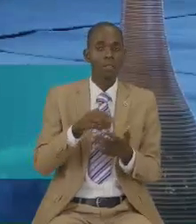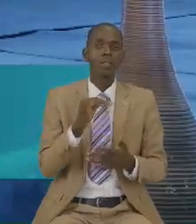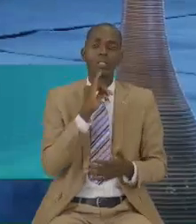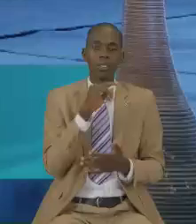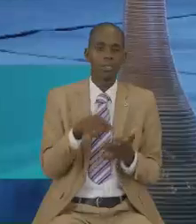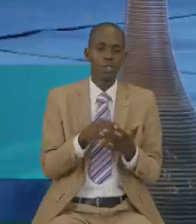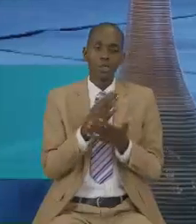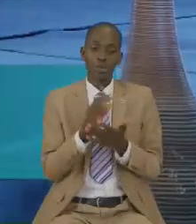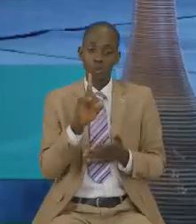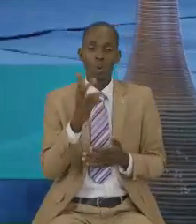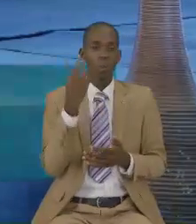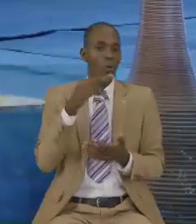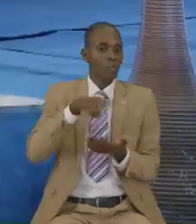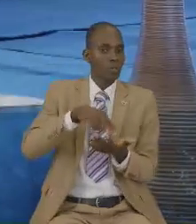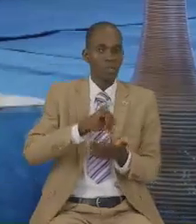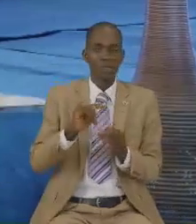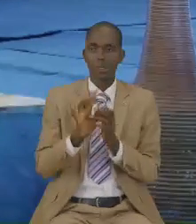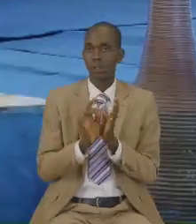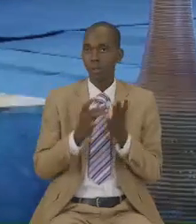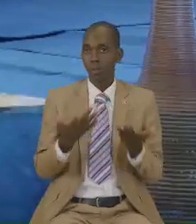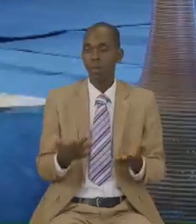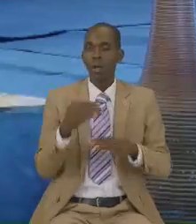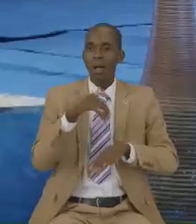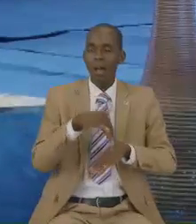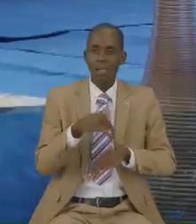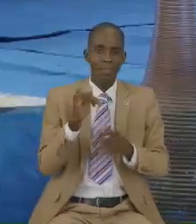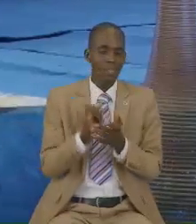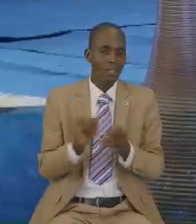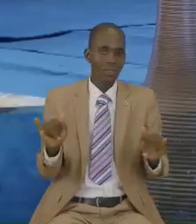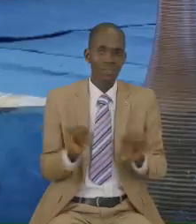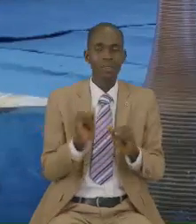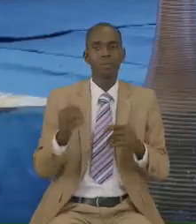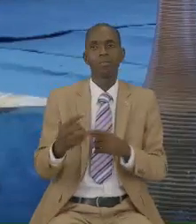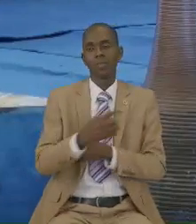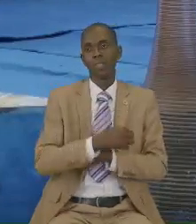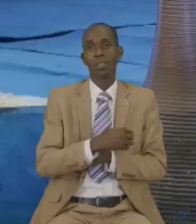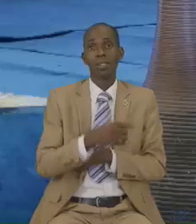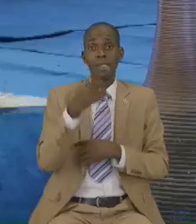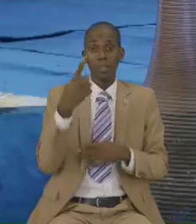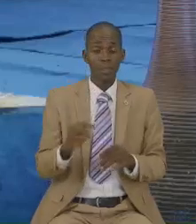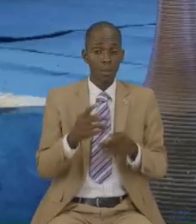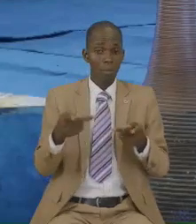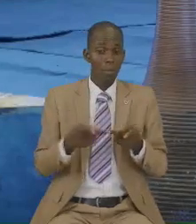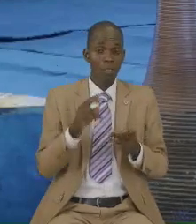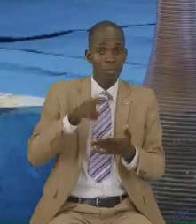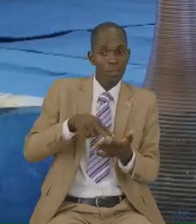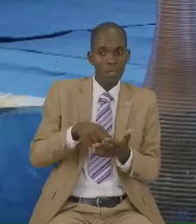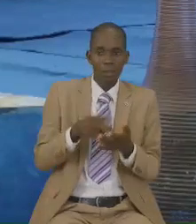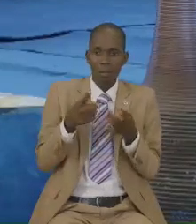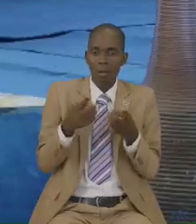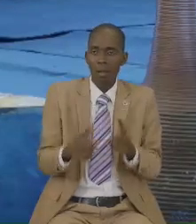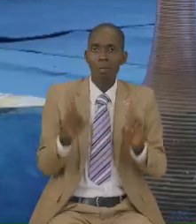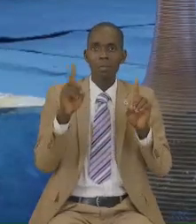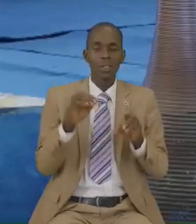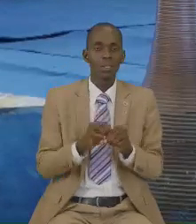was reading the scripture. And that same day, the scripture he read became fulfilled in